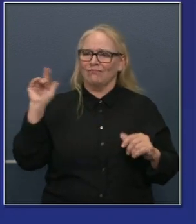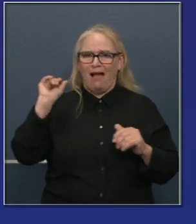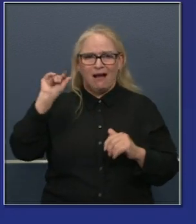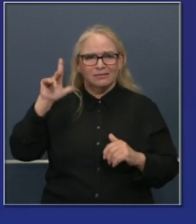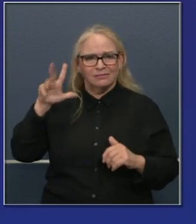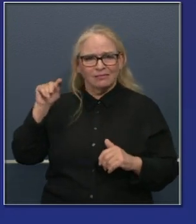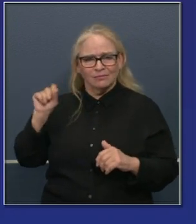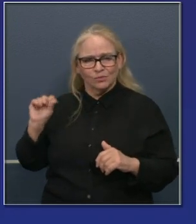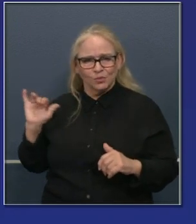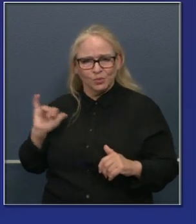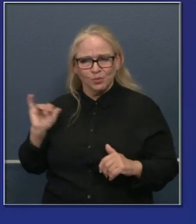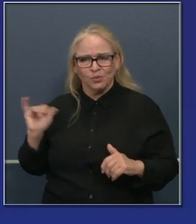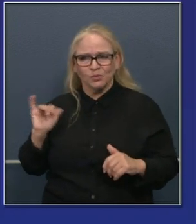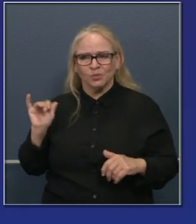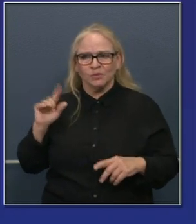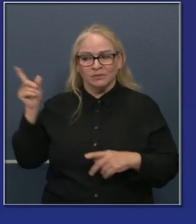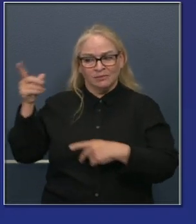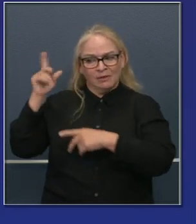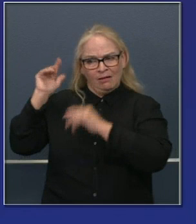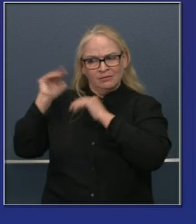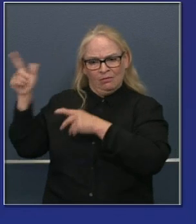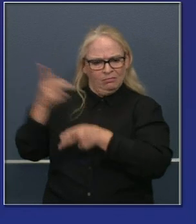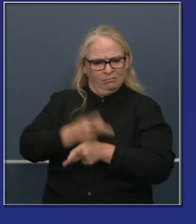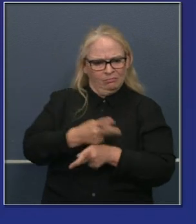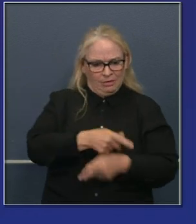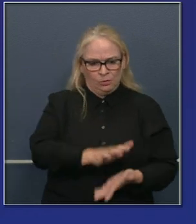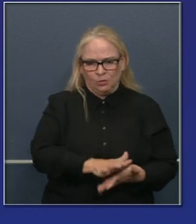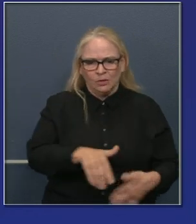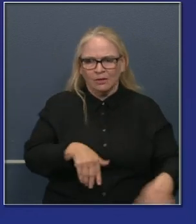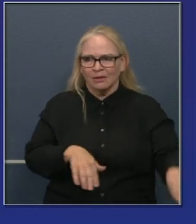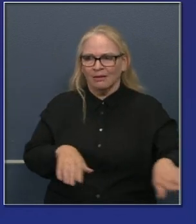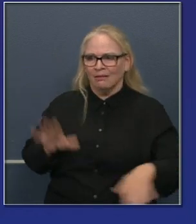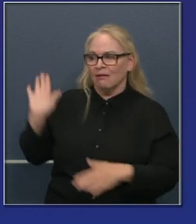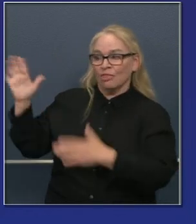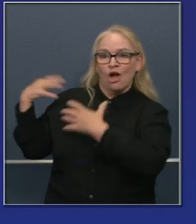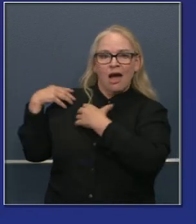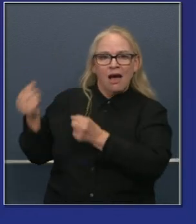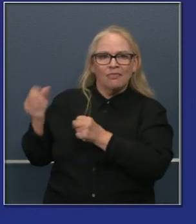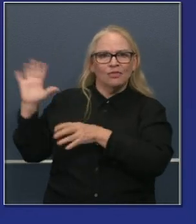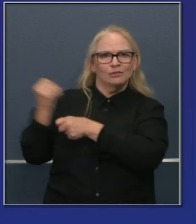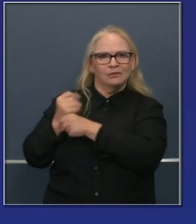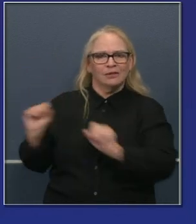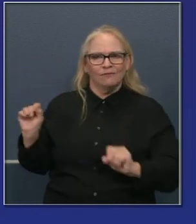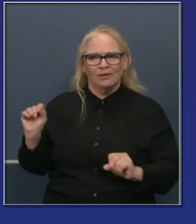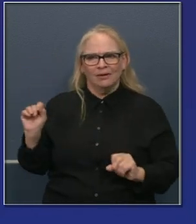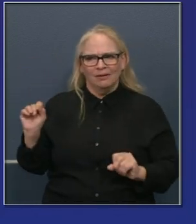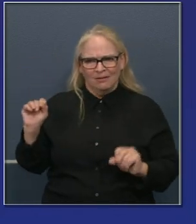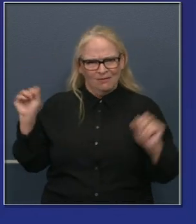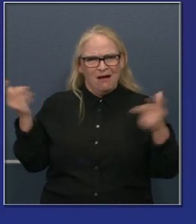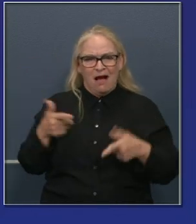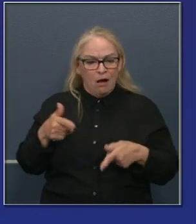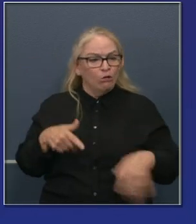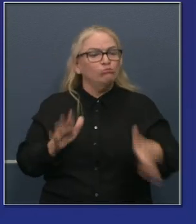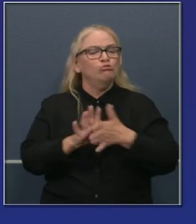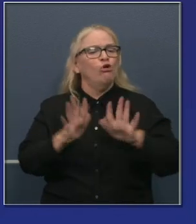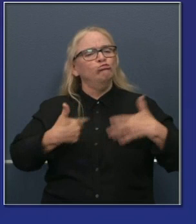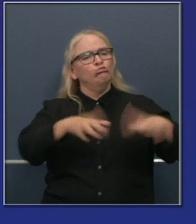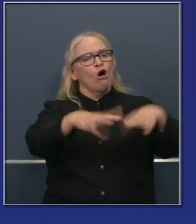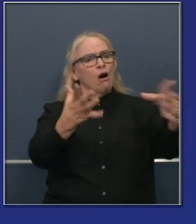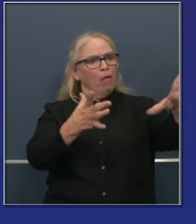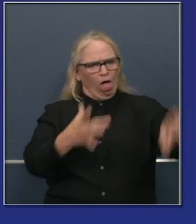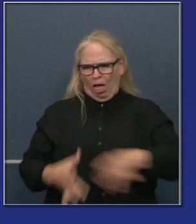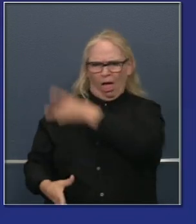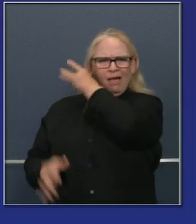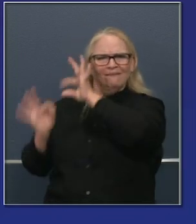at school as well, and their health and their safety. So it's an ecosystem, our public education system, our education system